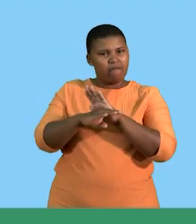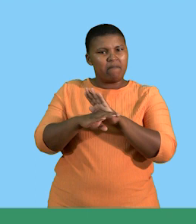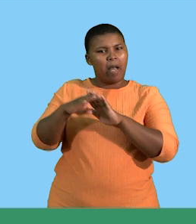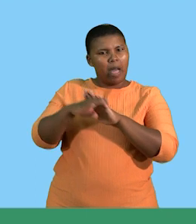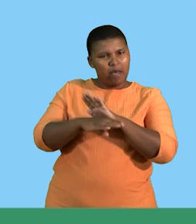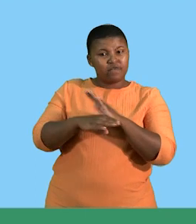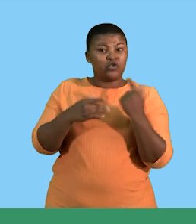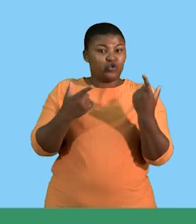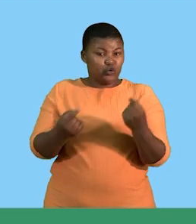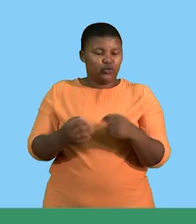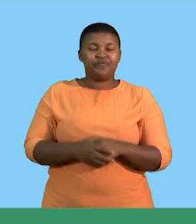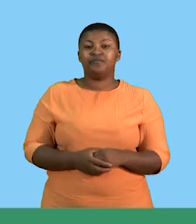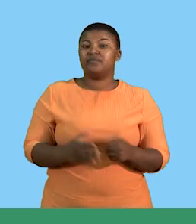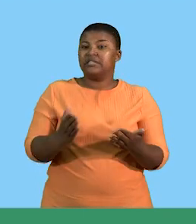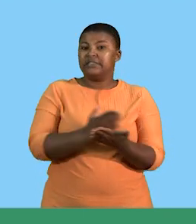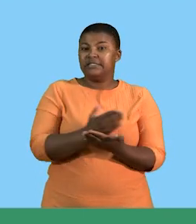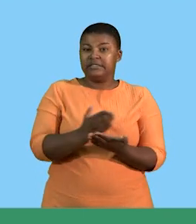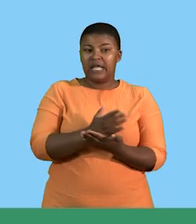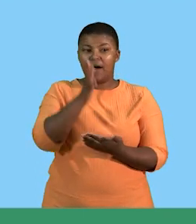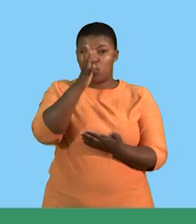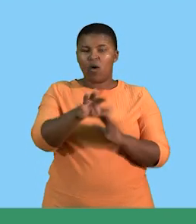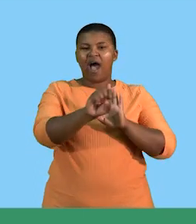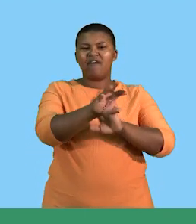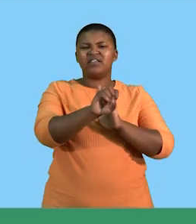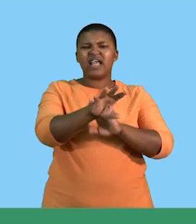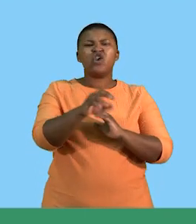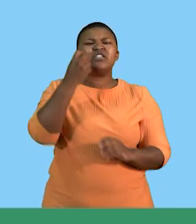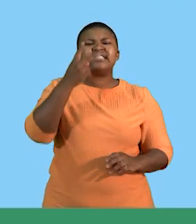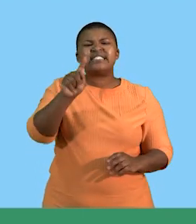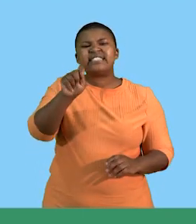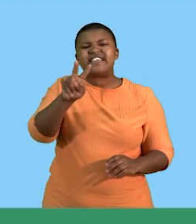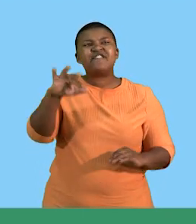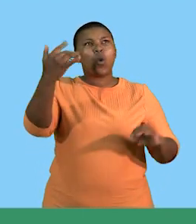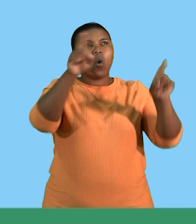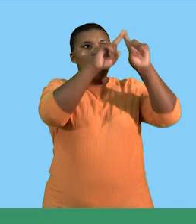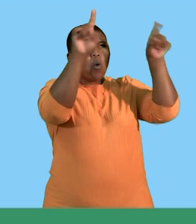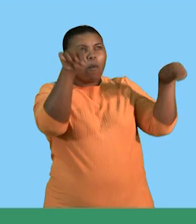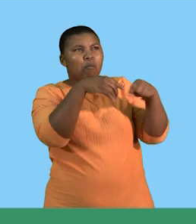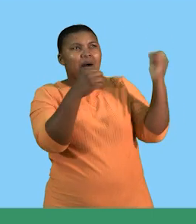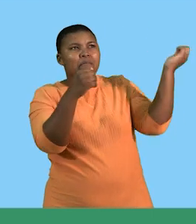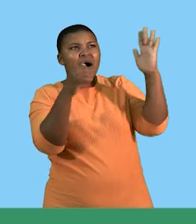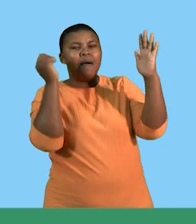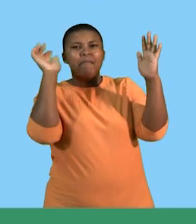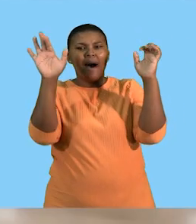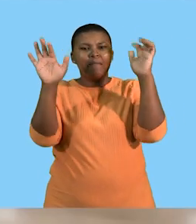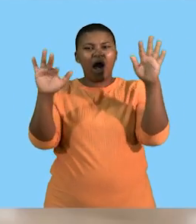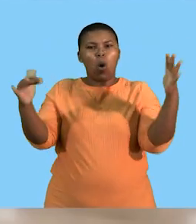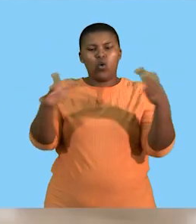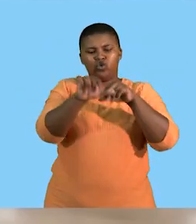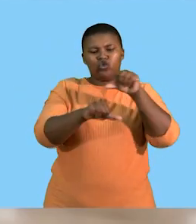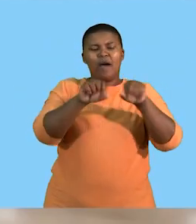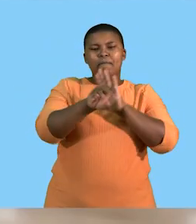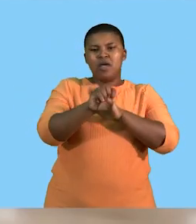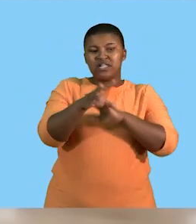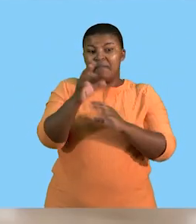They will use advertising, as you see on TV or on billboards or on social media, to convince consumers to buy their